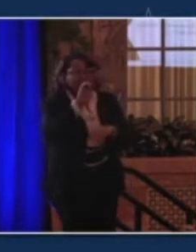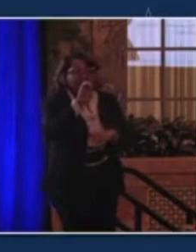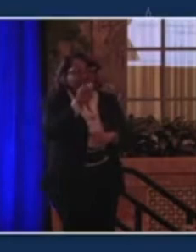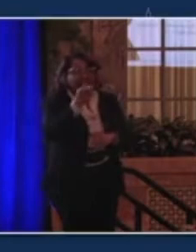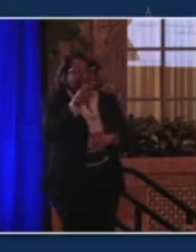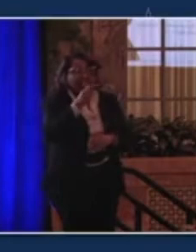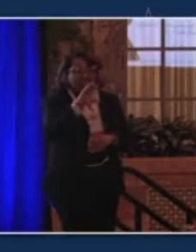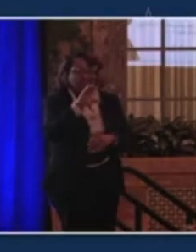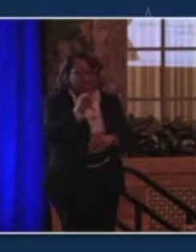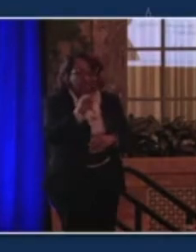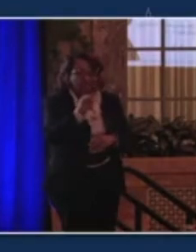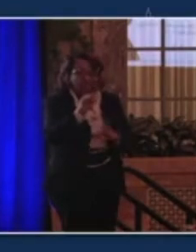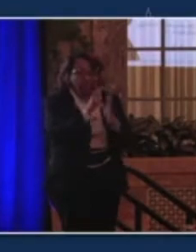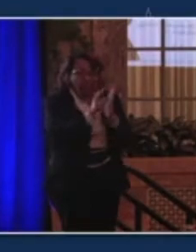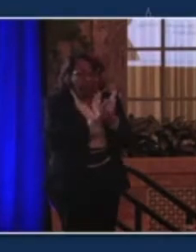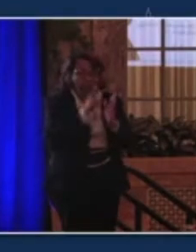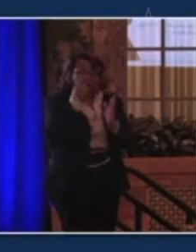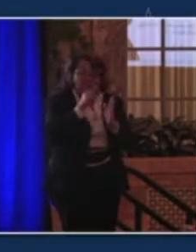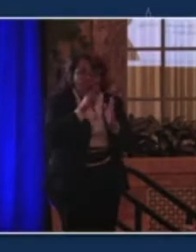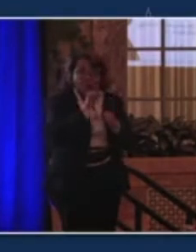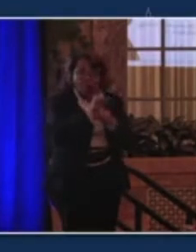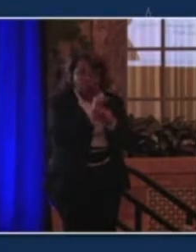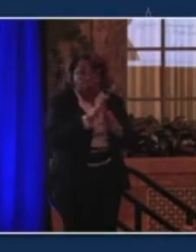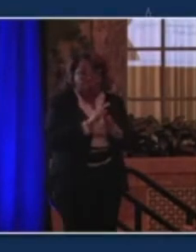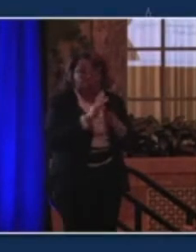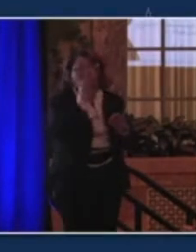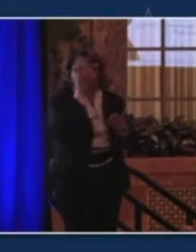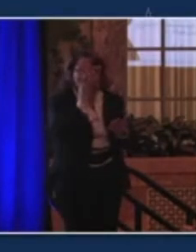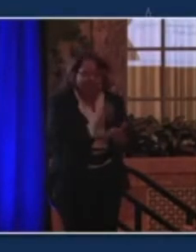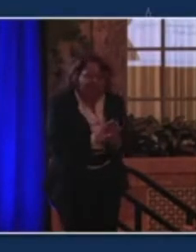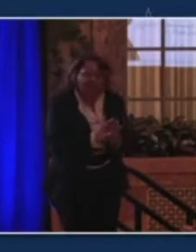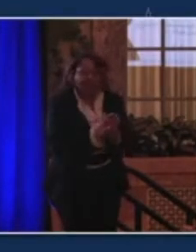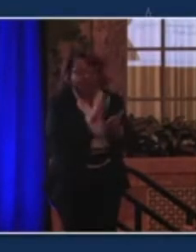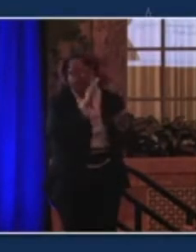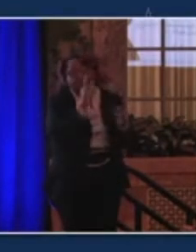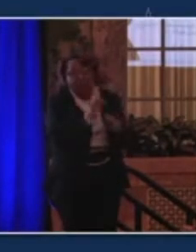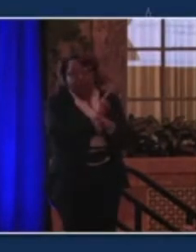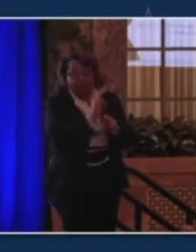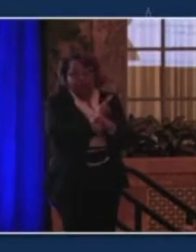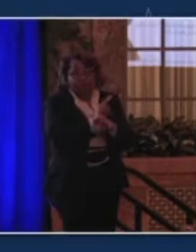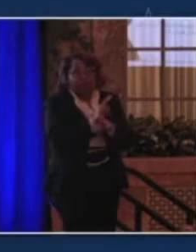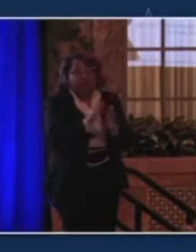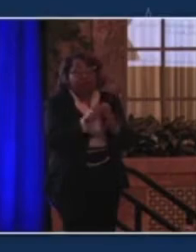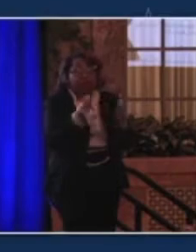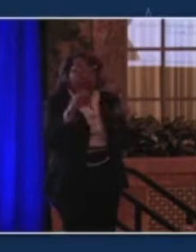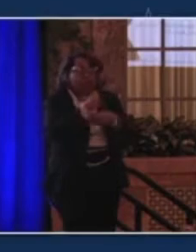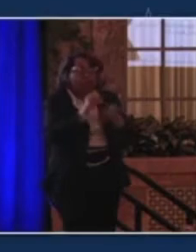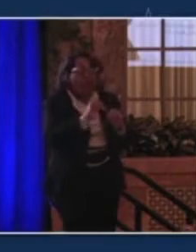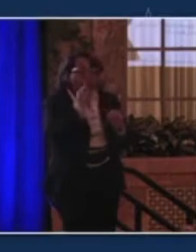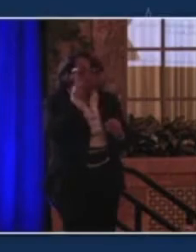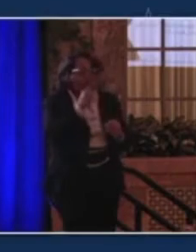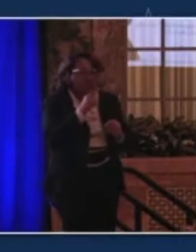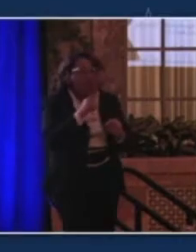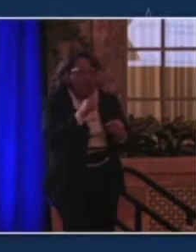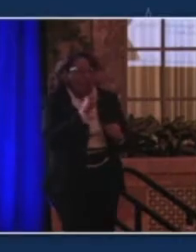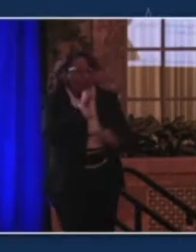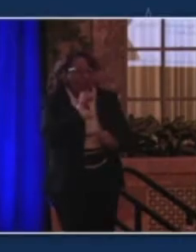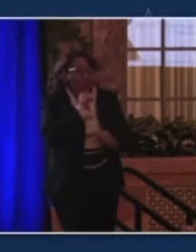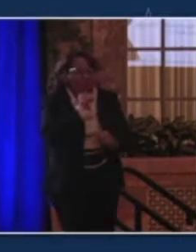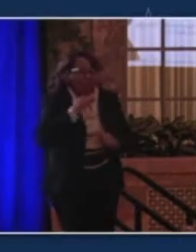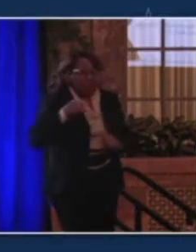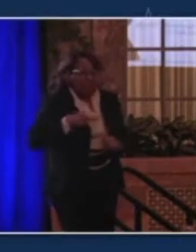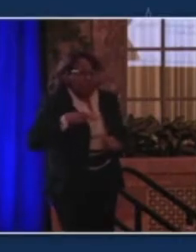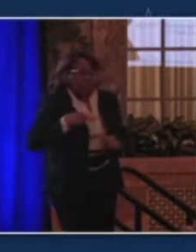code for administration employees to put an end to the use of public office for public gain, a practice that